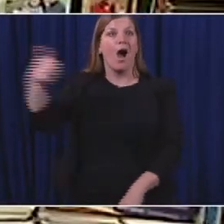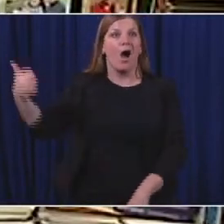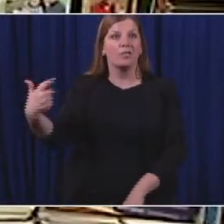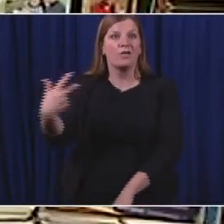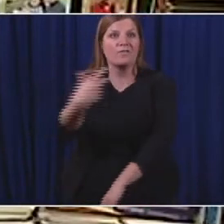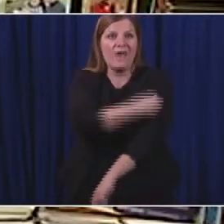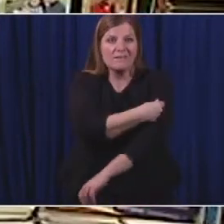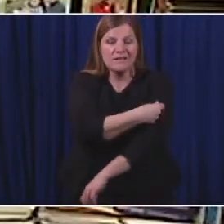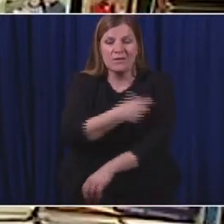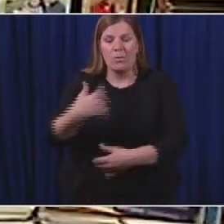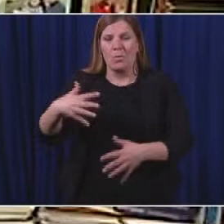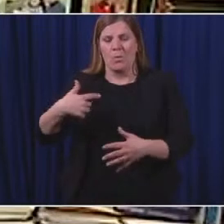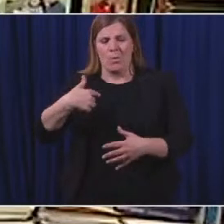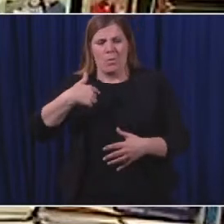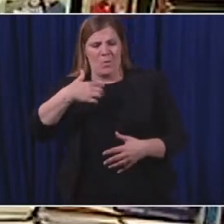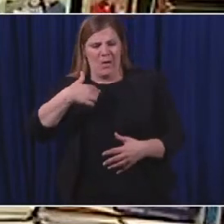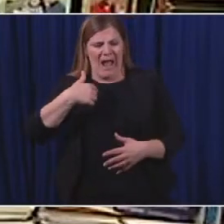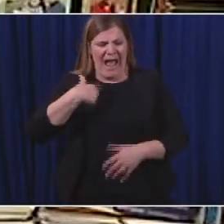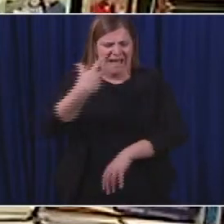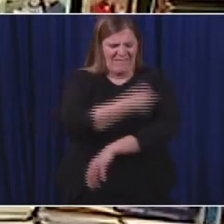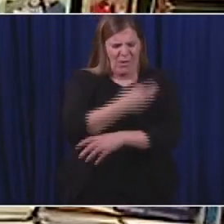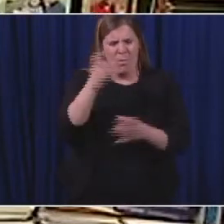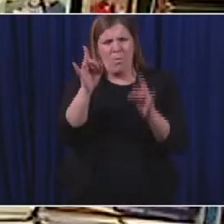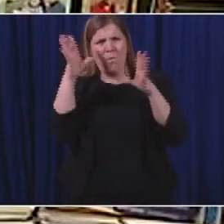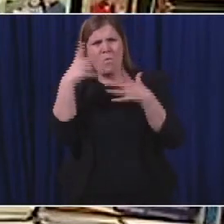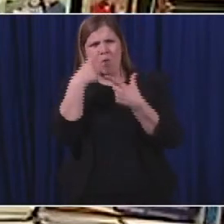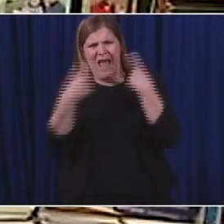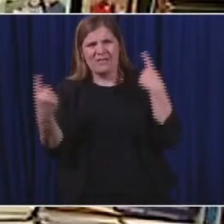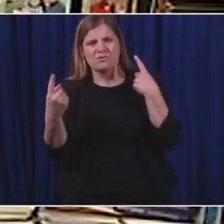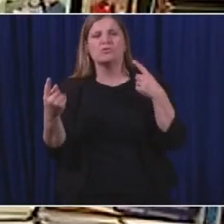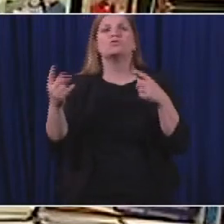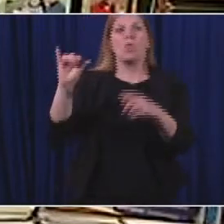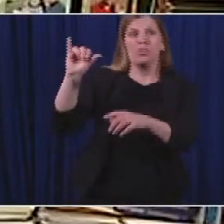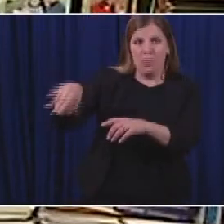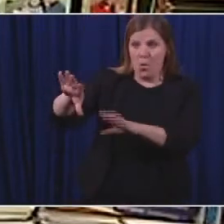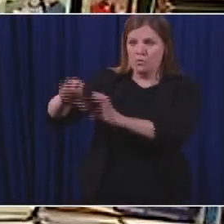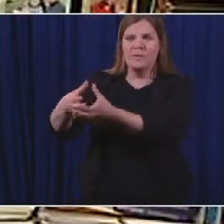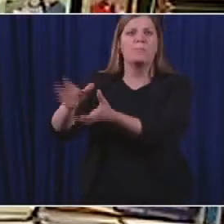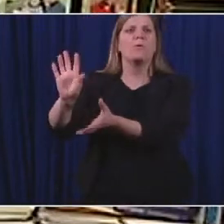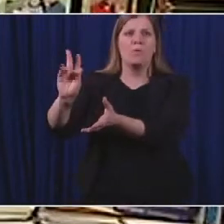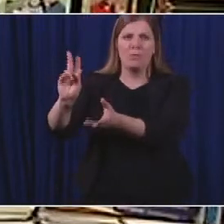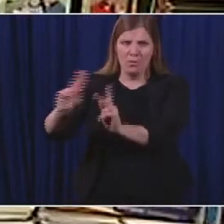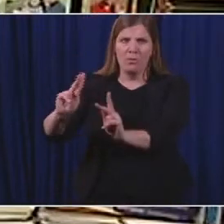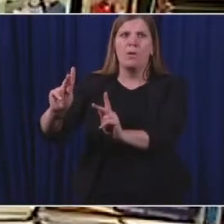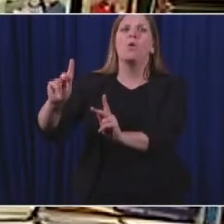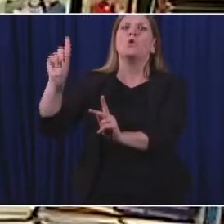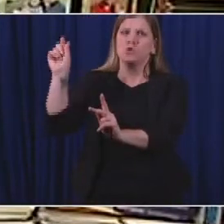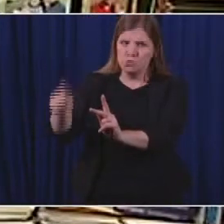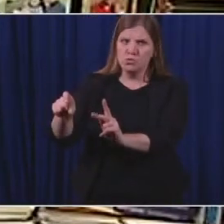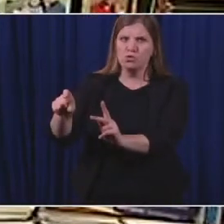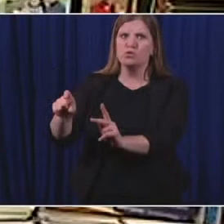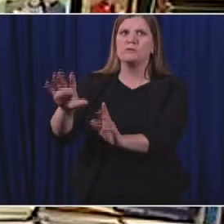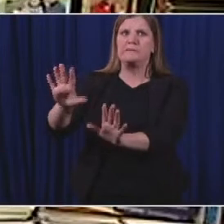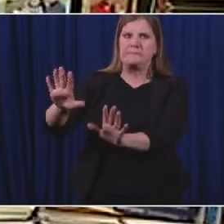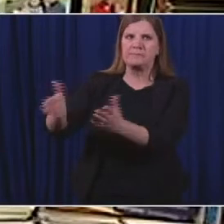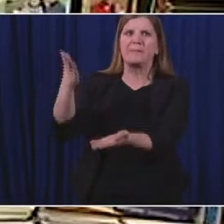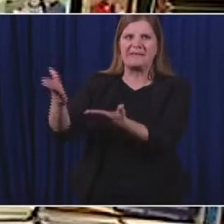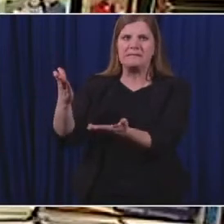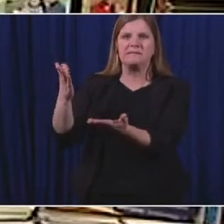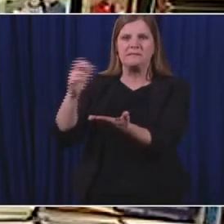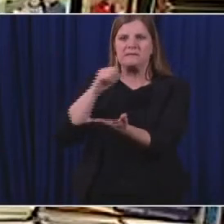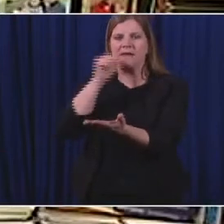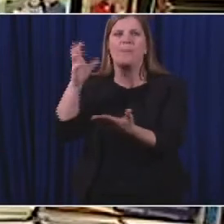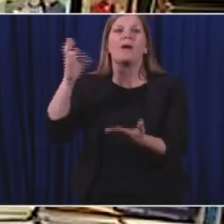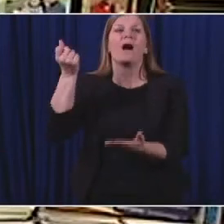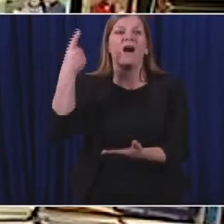reactions, where the CDC is recommending those folks might want to think twice about getting the vaccine. But that's a very, very, very small percentage